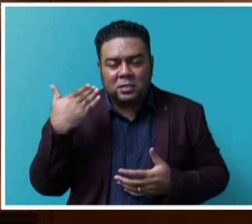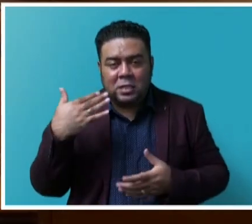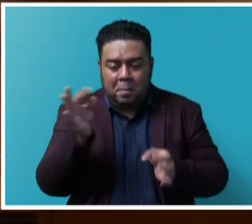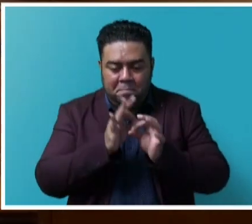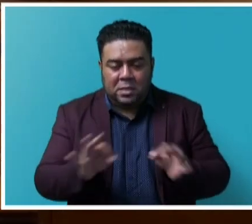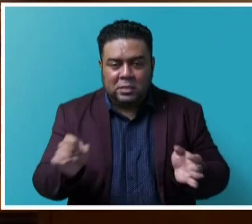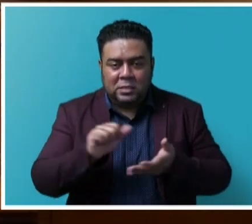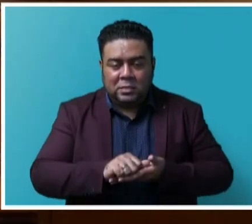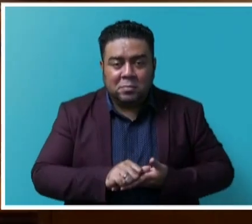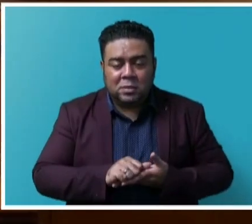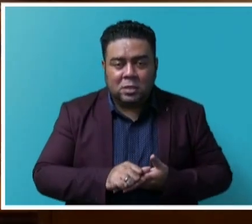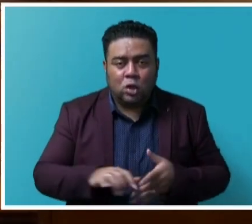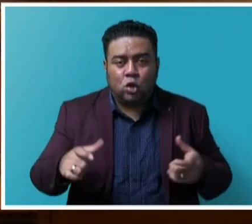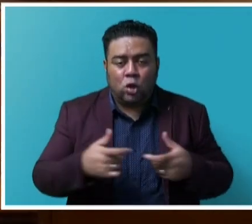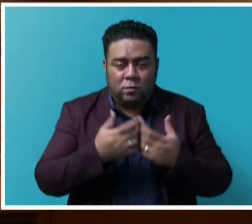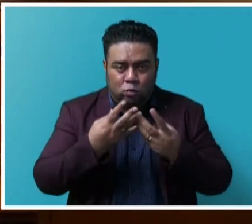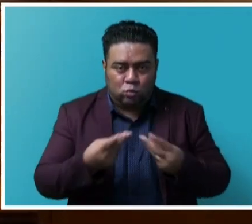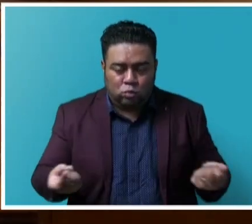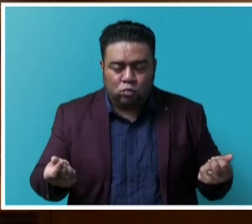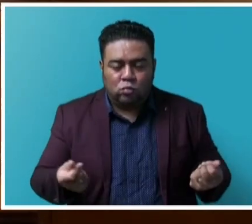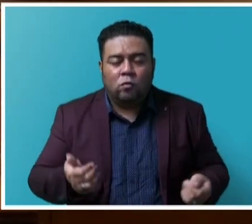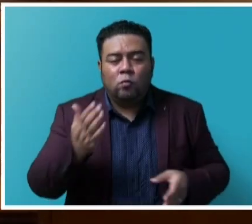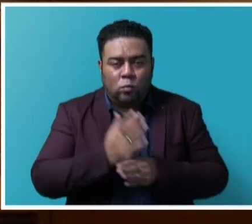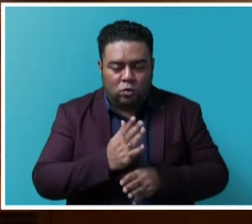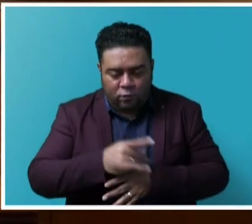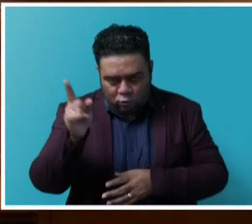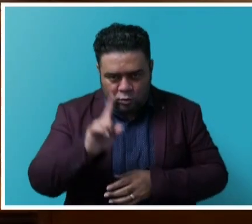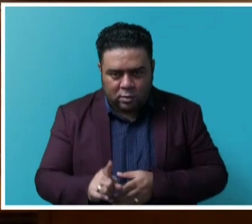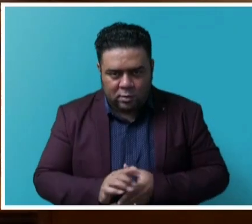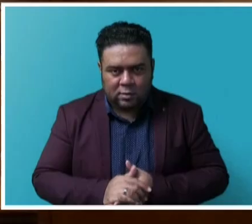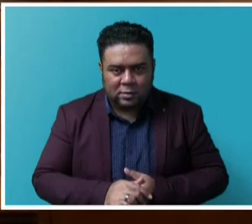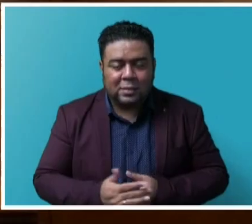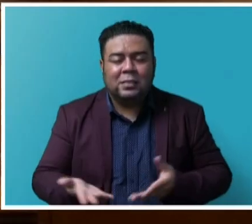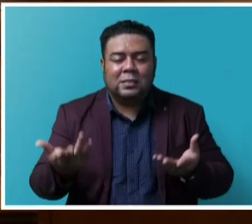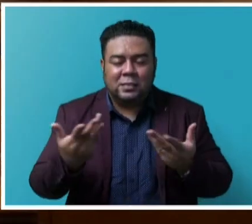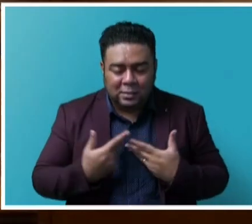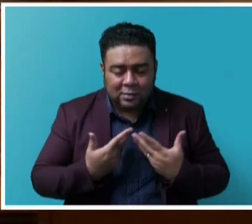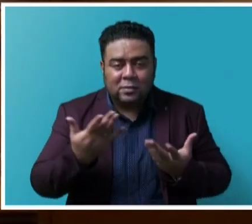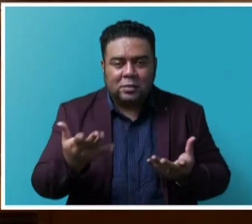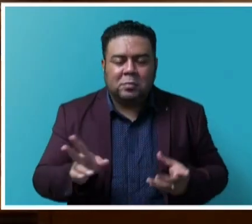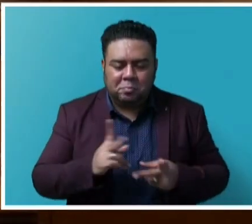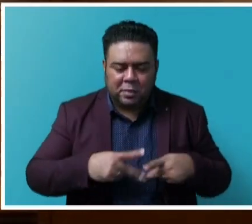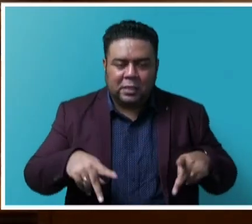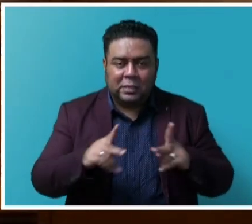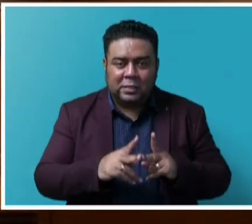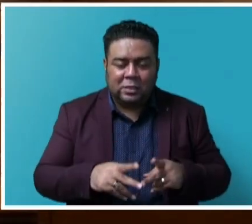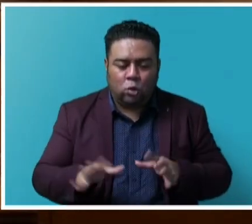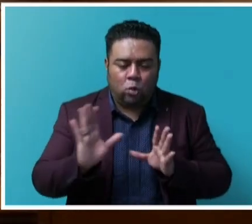and conflict resolutions of efforts of today. It has earned its place as a global